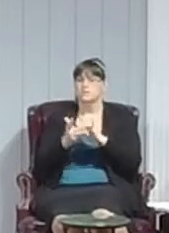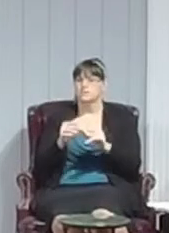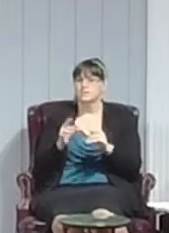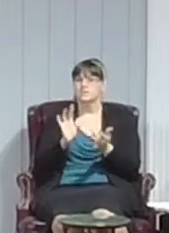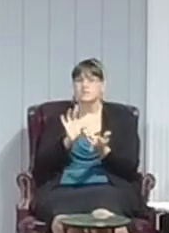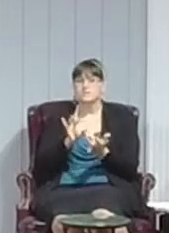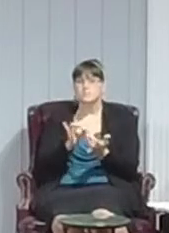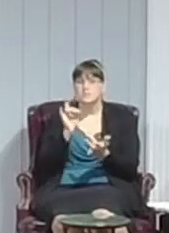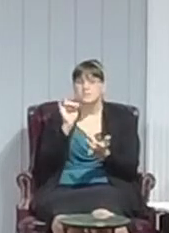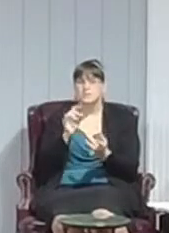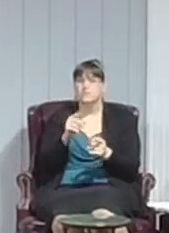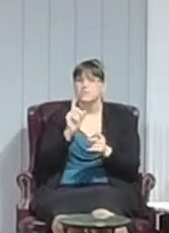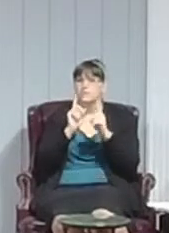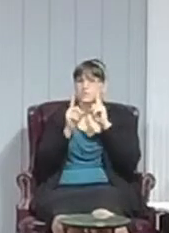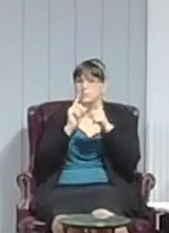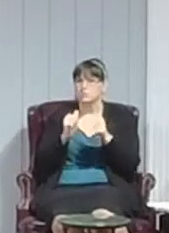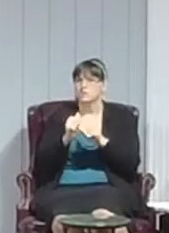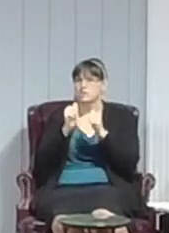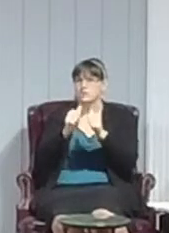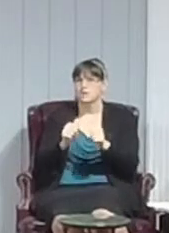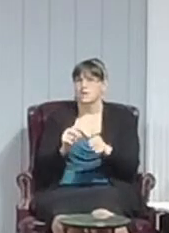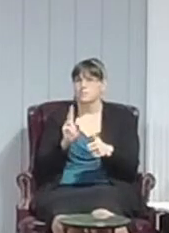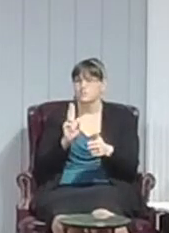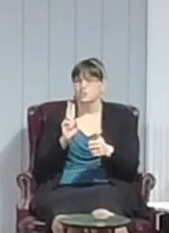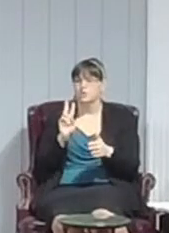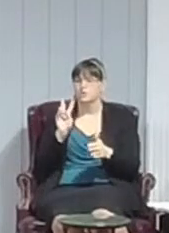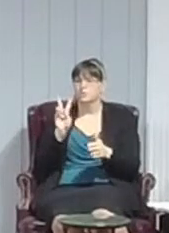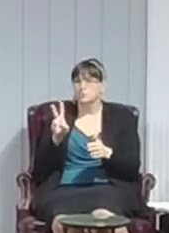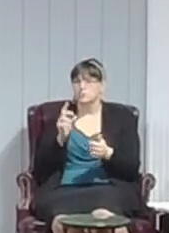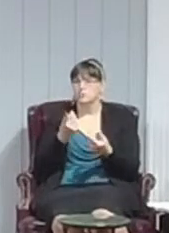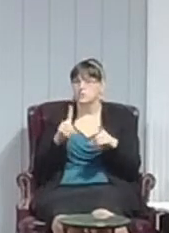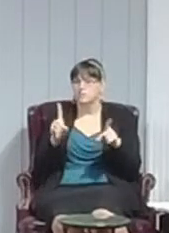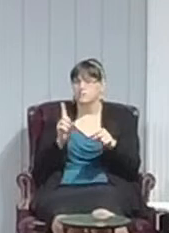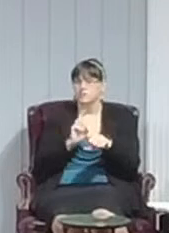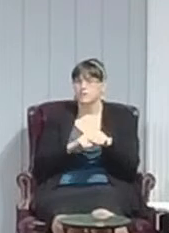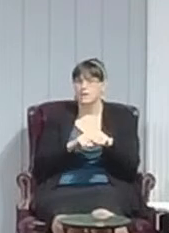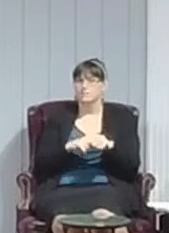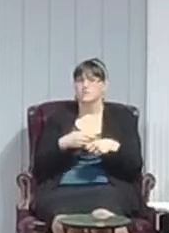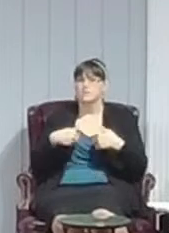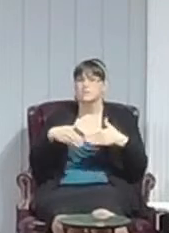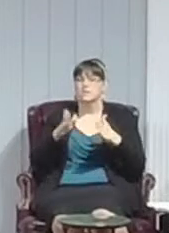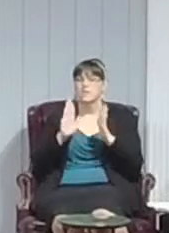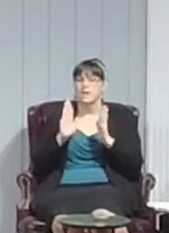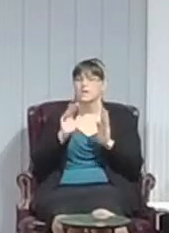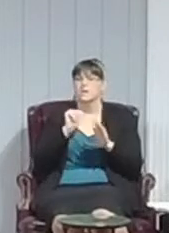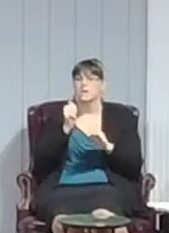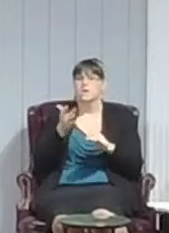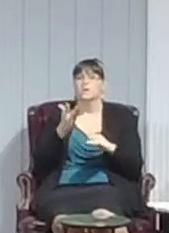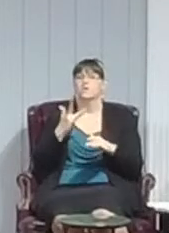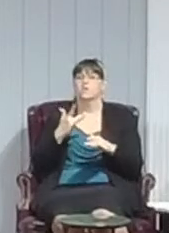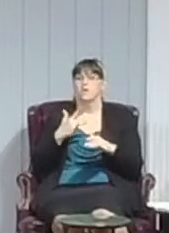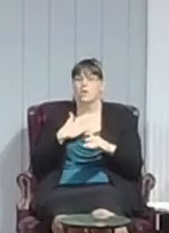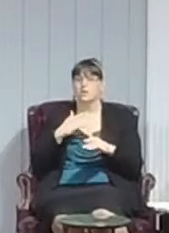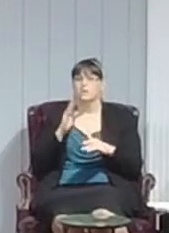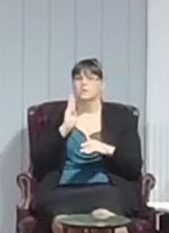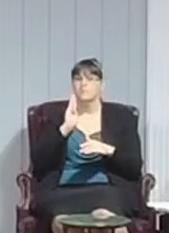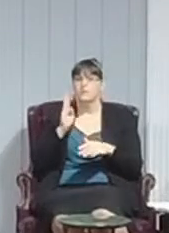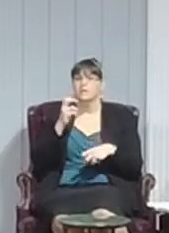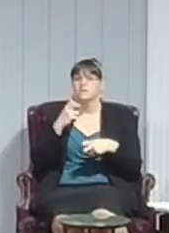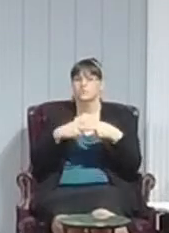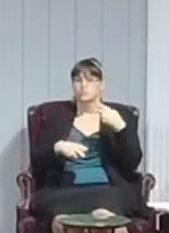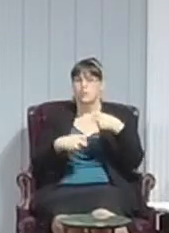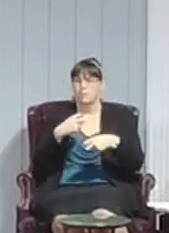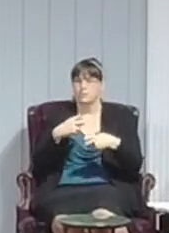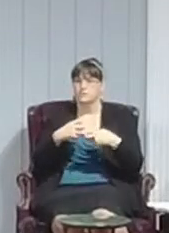different times in chapter 14 to let not your heart be troubled. We ought not let our heart be troubled. Now, the